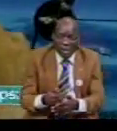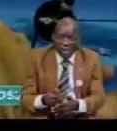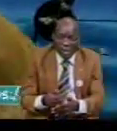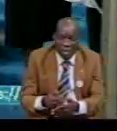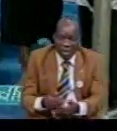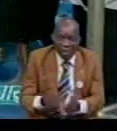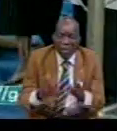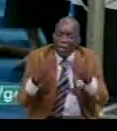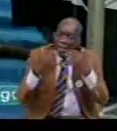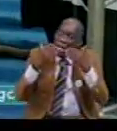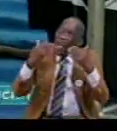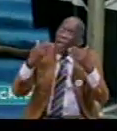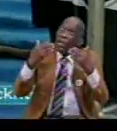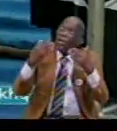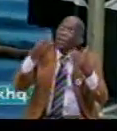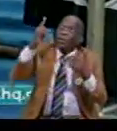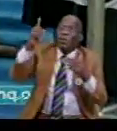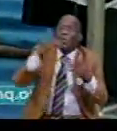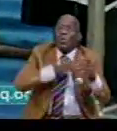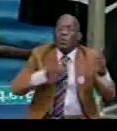ah olohun se o